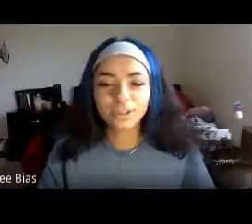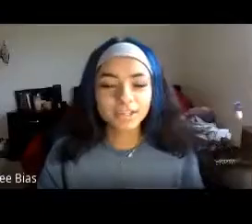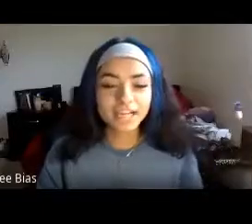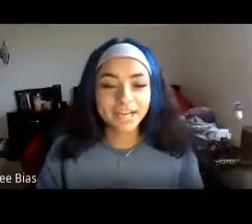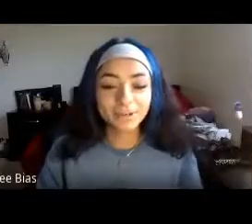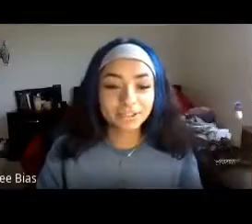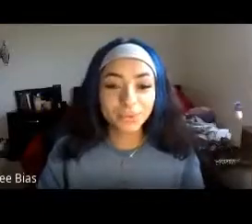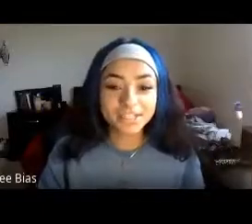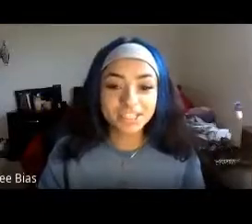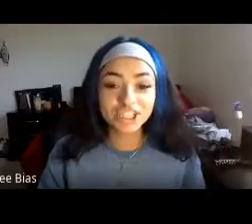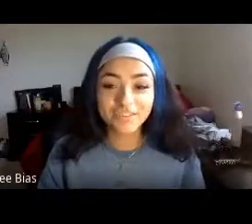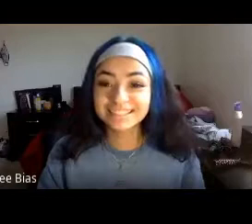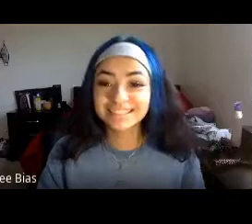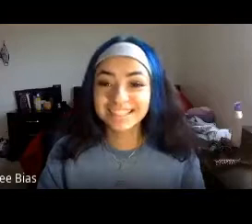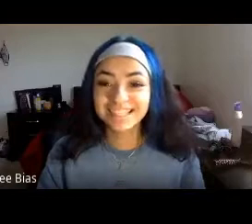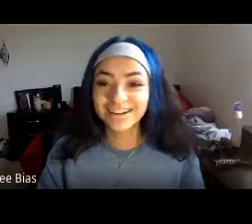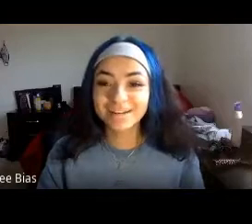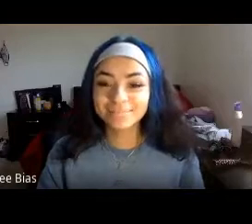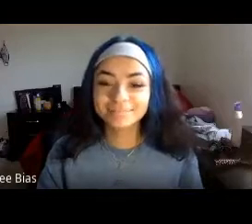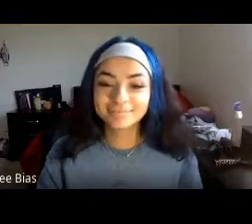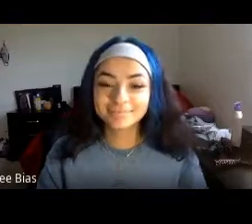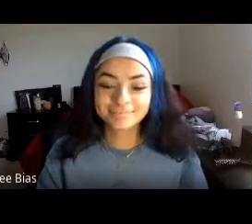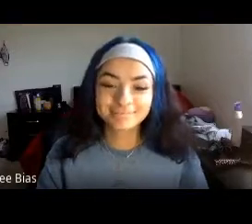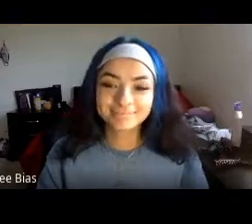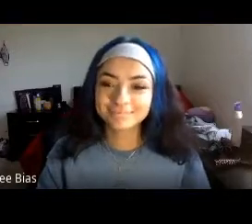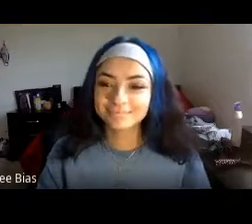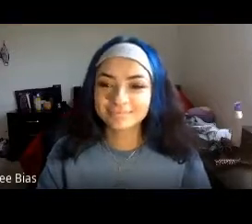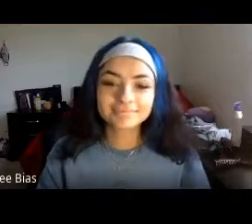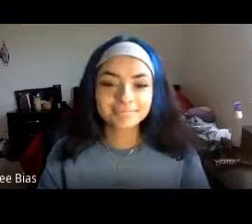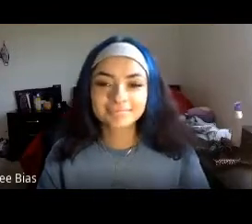Thank y'all so much. Yeah, anyone else want to show us their name?